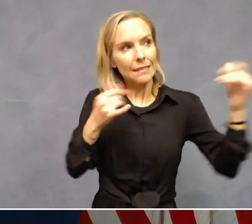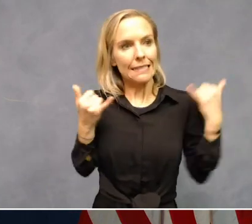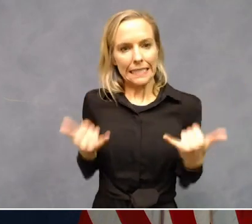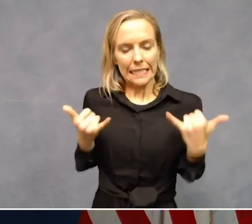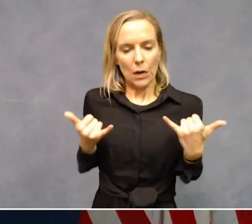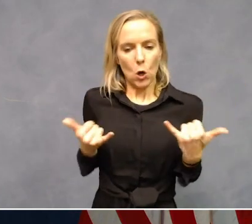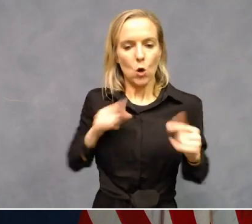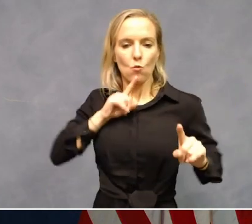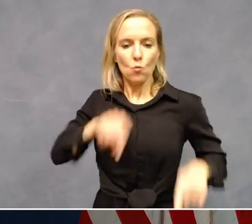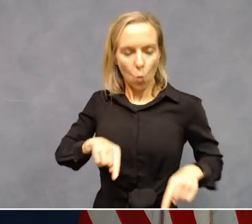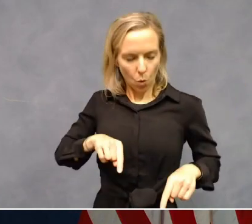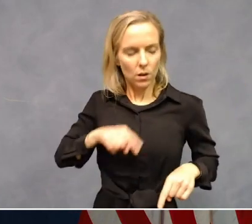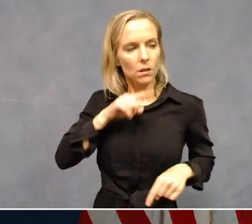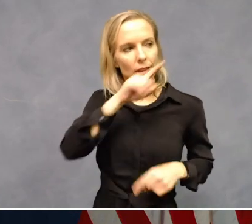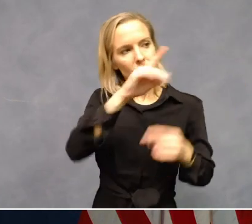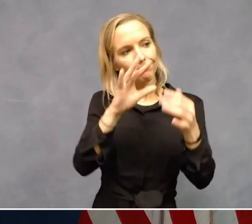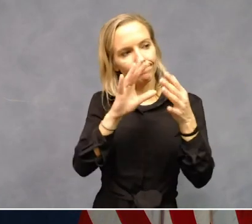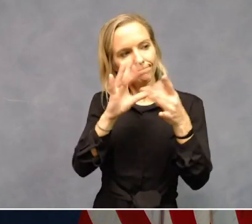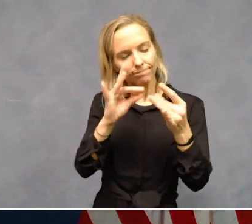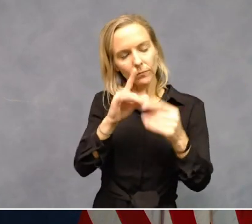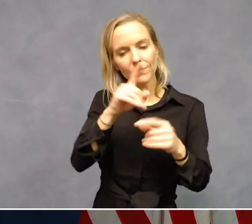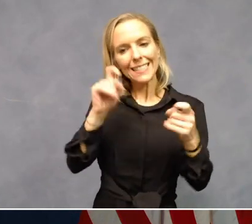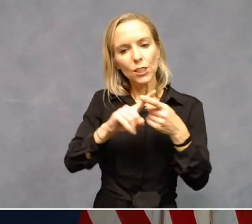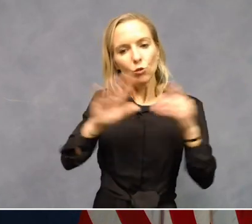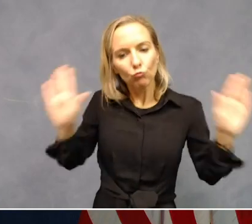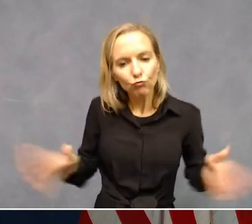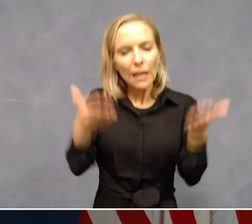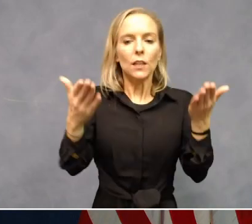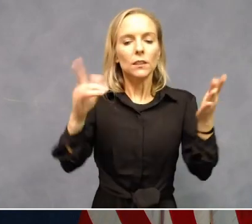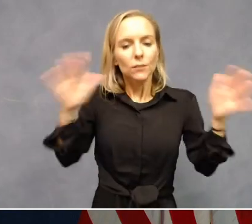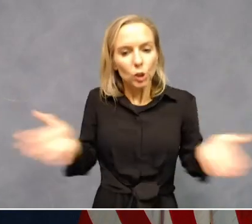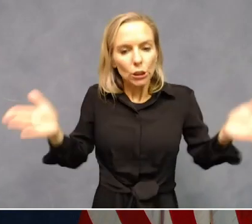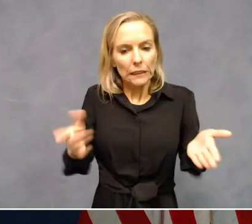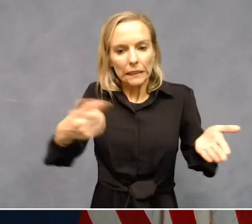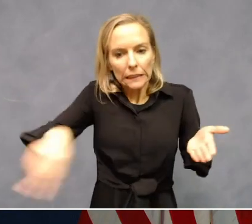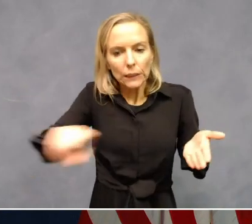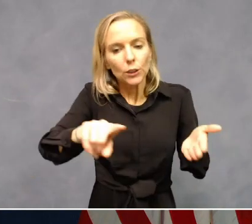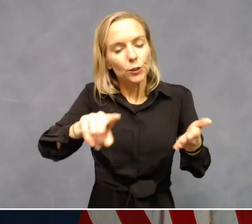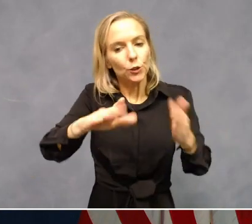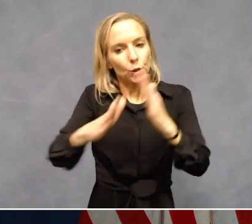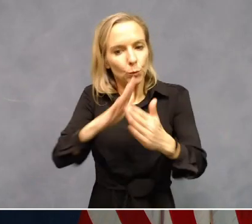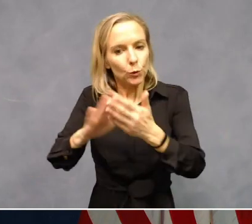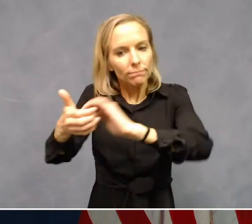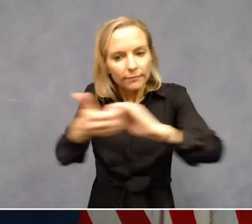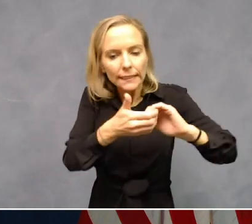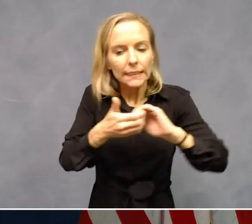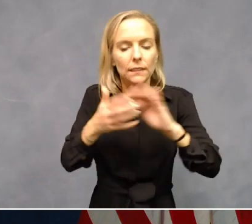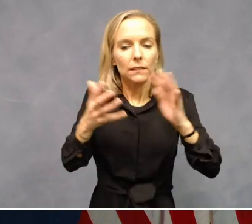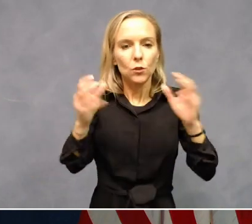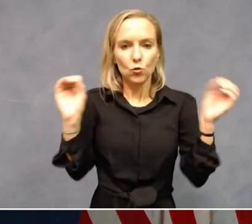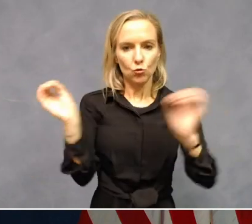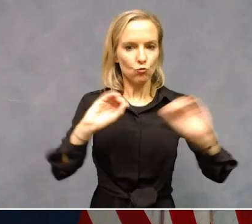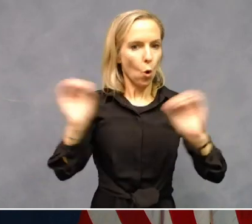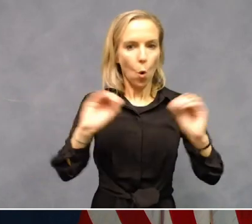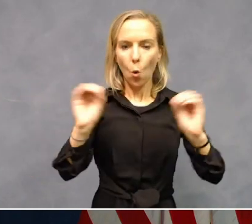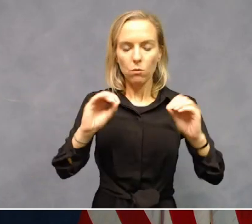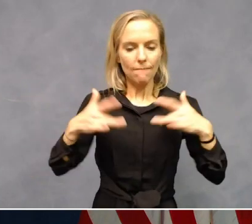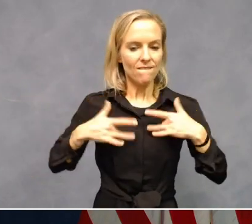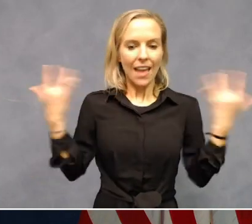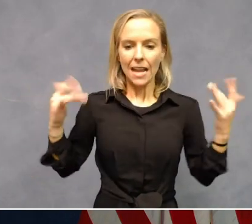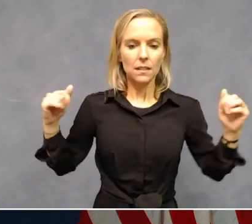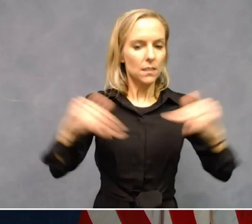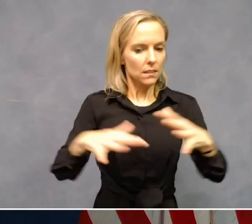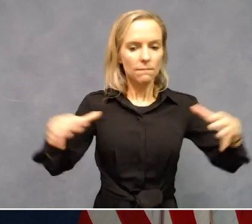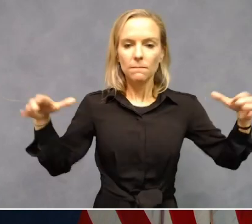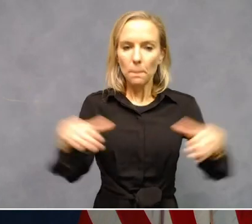talked about needing to rally communities together. They talked about having no gatherings in